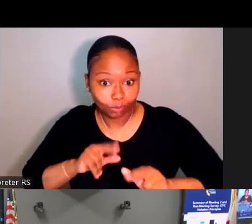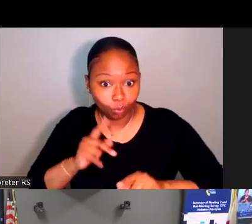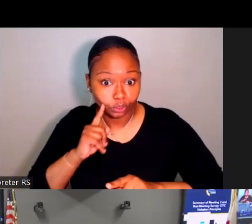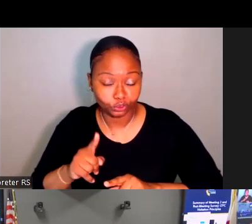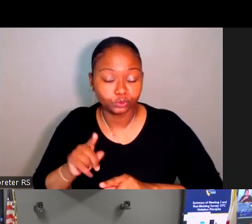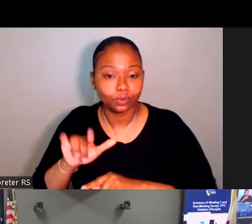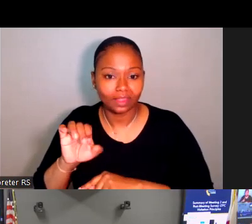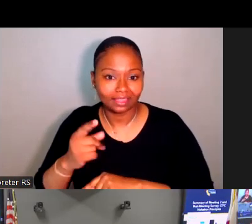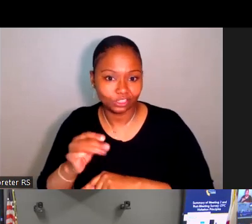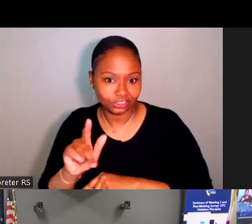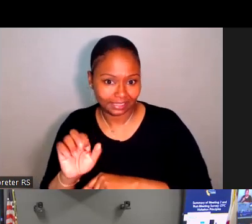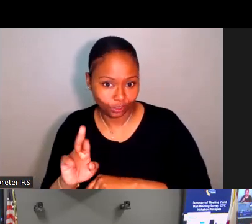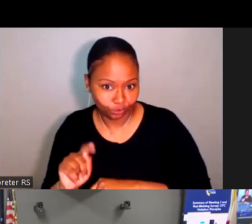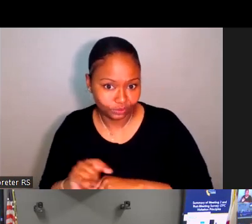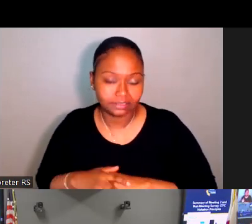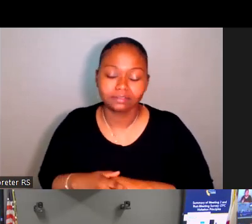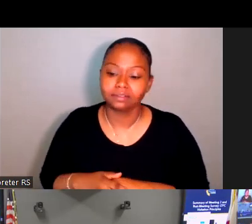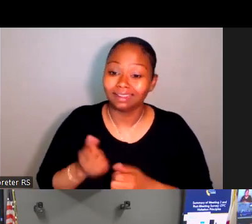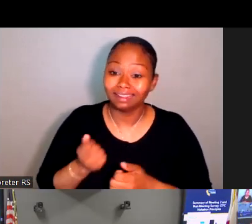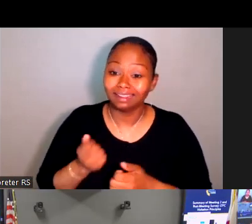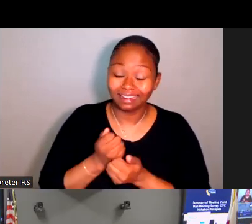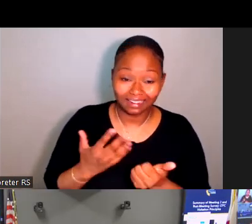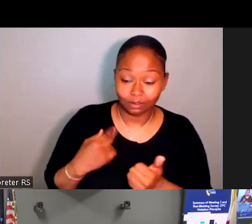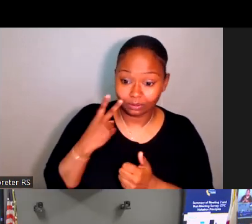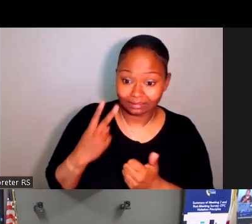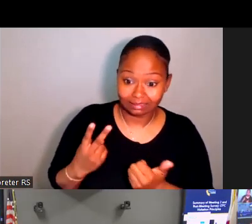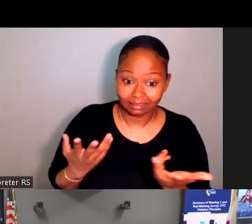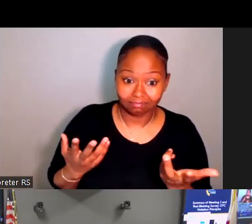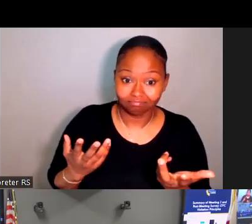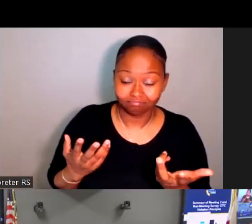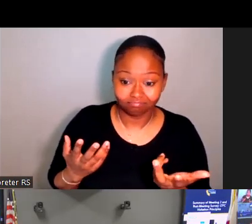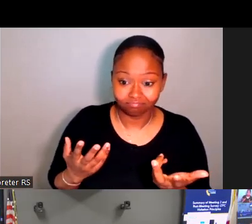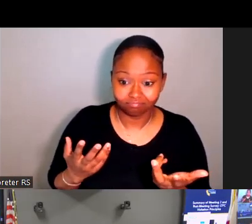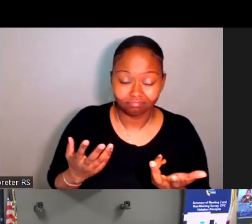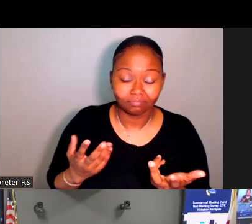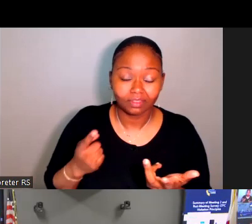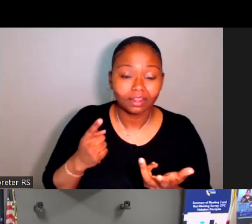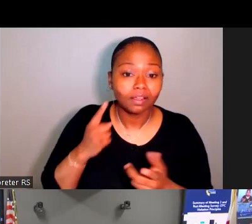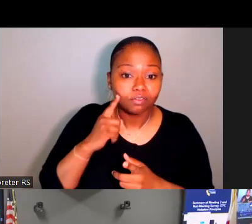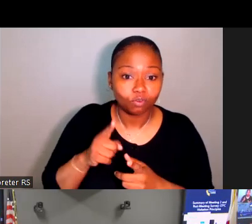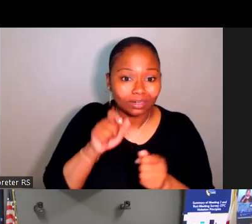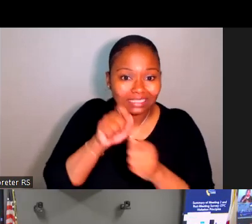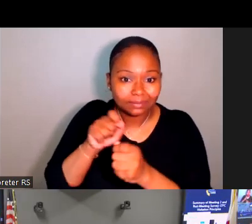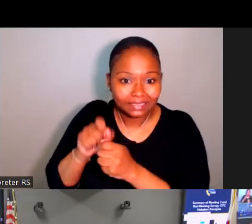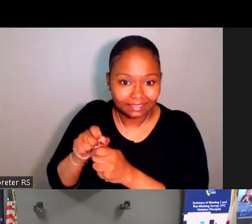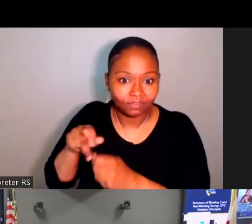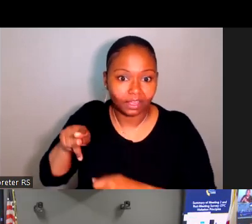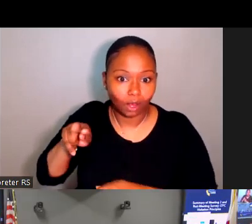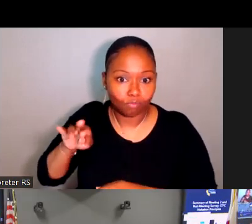legislature. And even if we see a great sort of like consensus majority support for certain principles, we also want